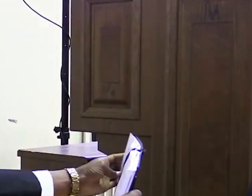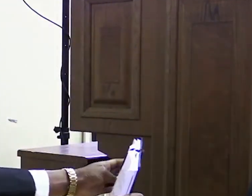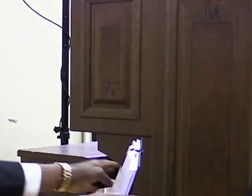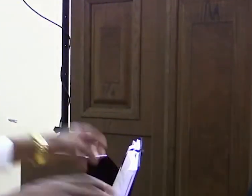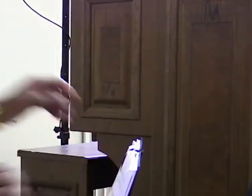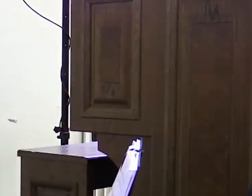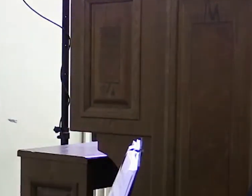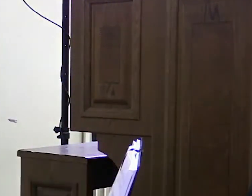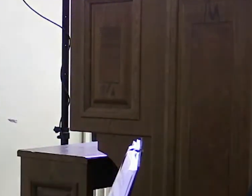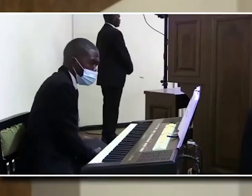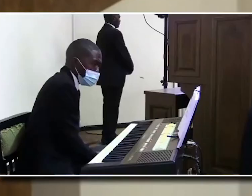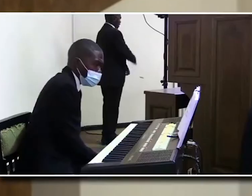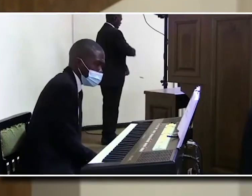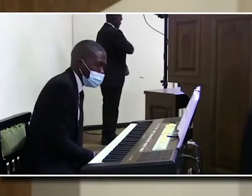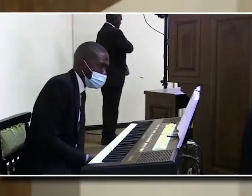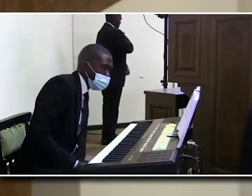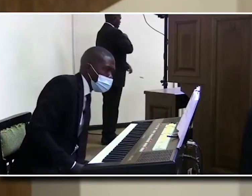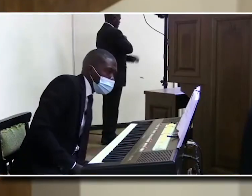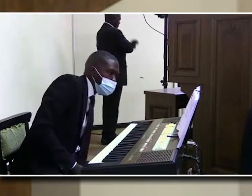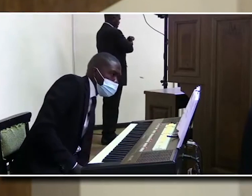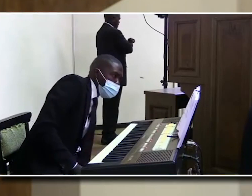My beloved in the Lord, dear brothers and sisters,